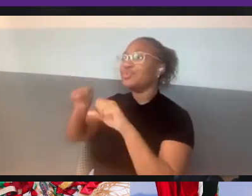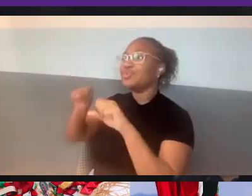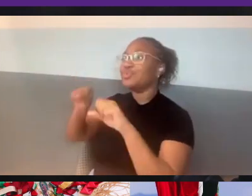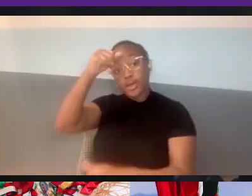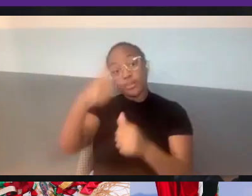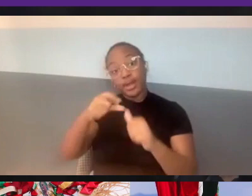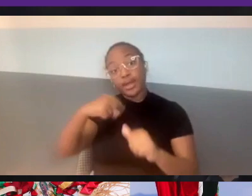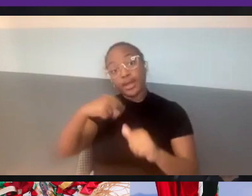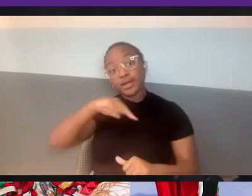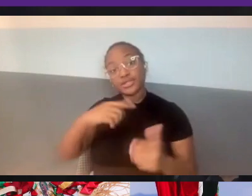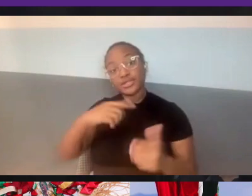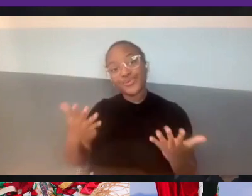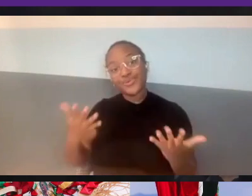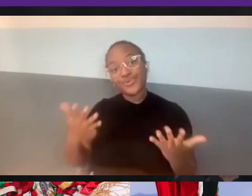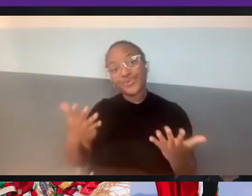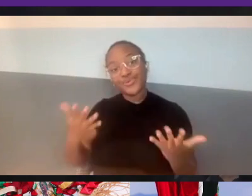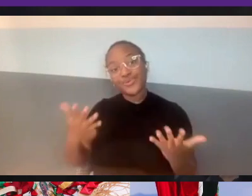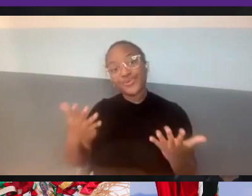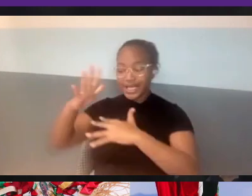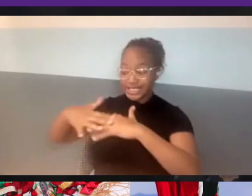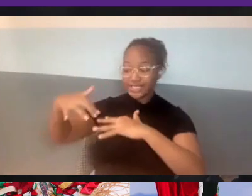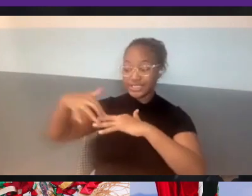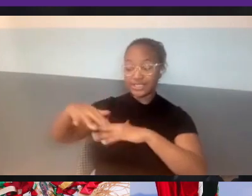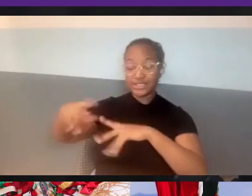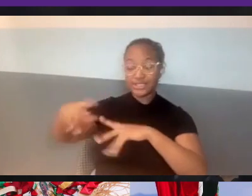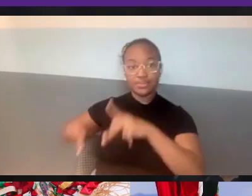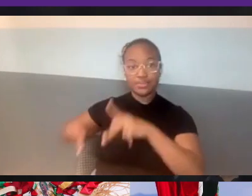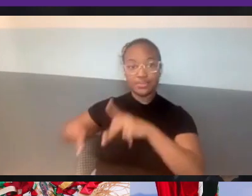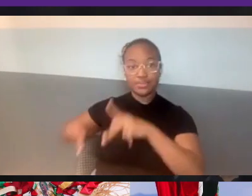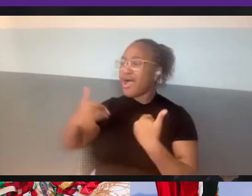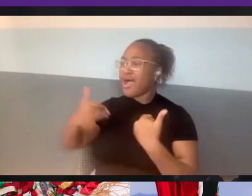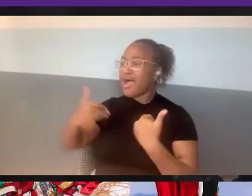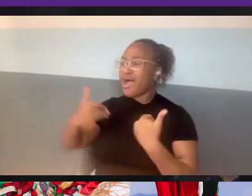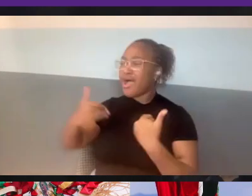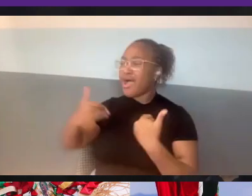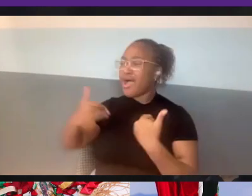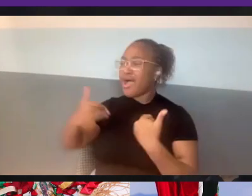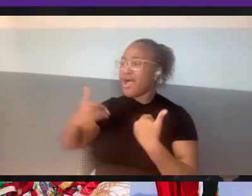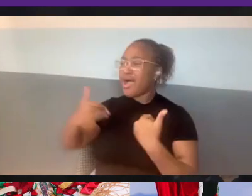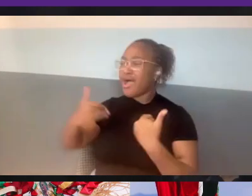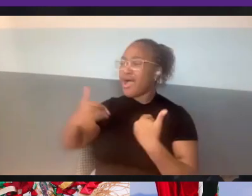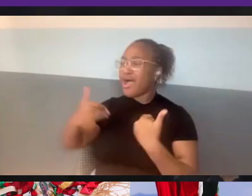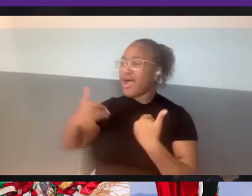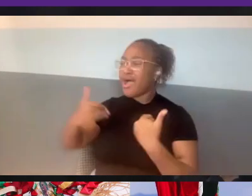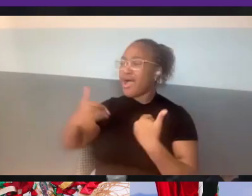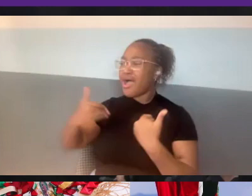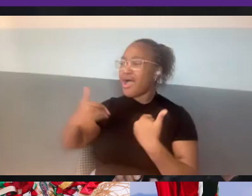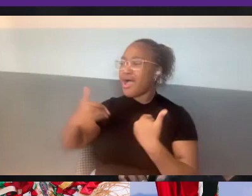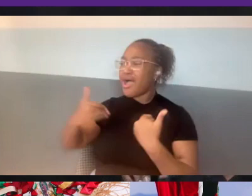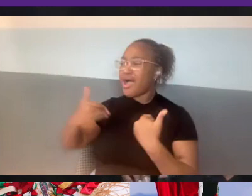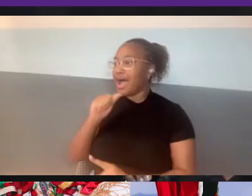peoples are diverse and definitely not monolithic.